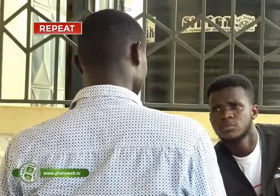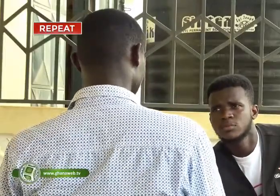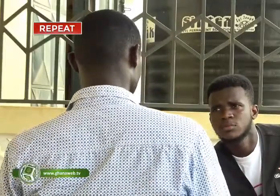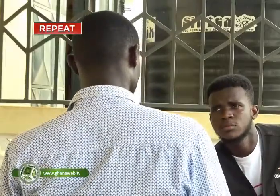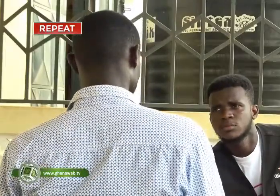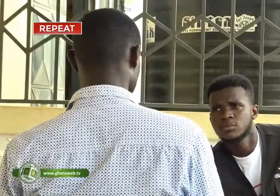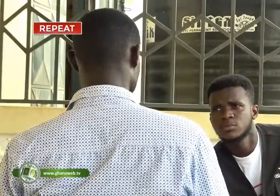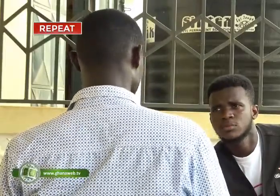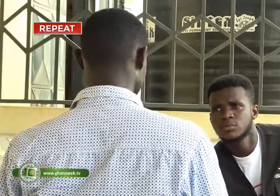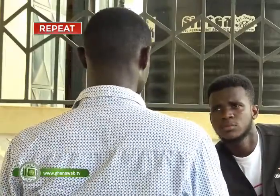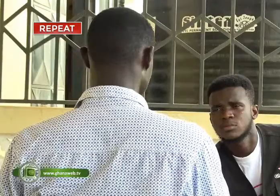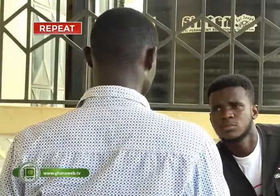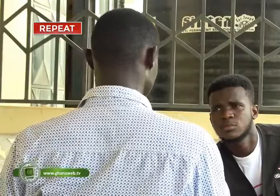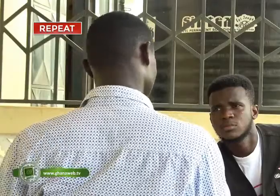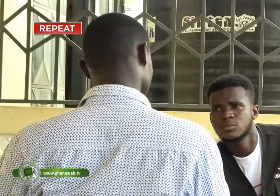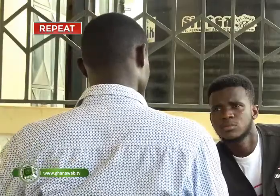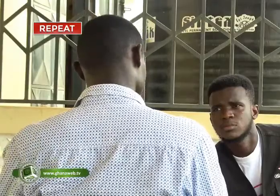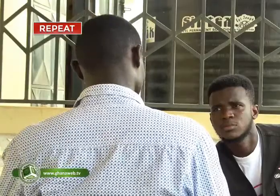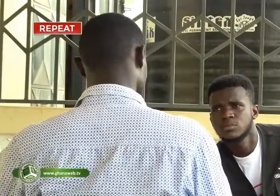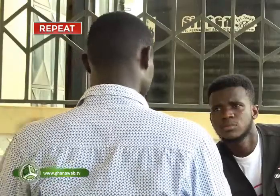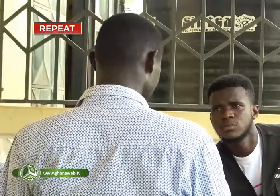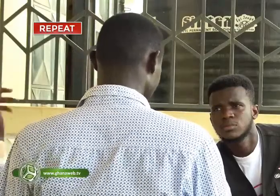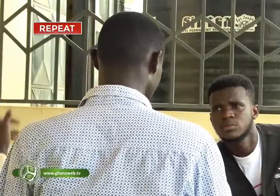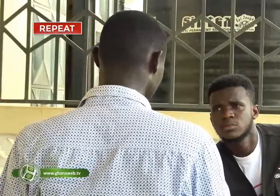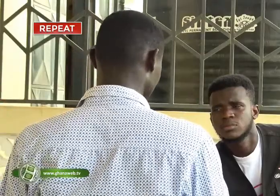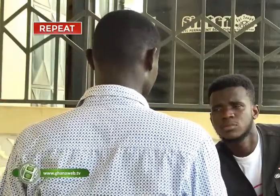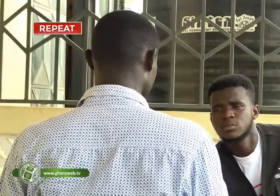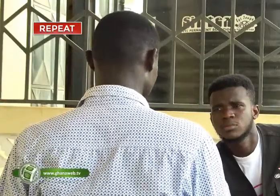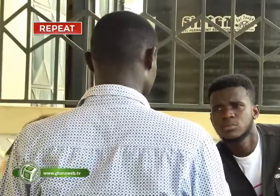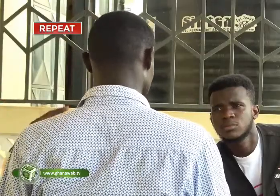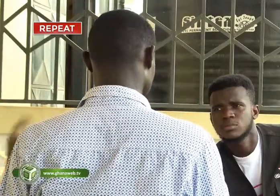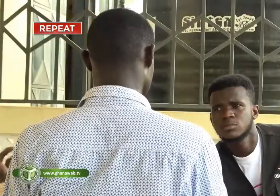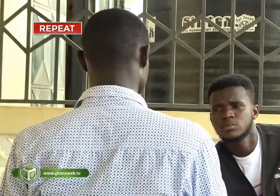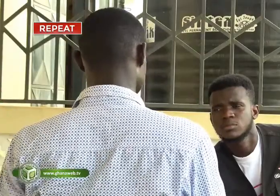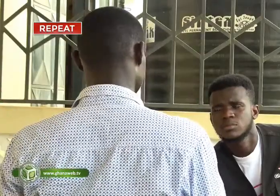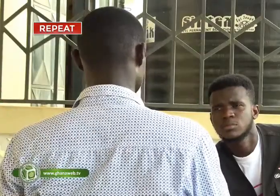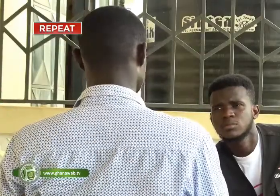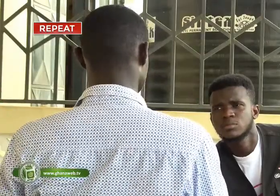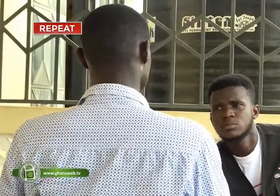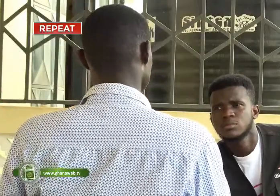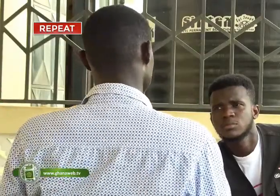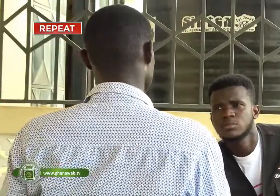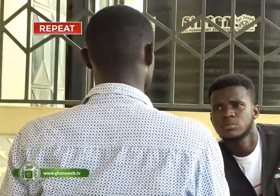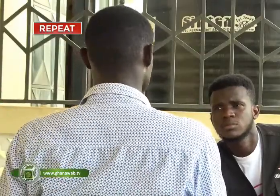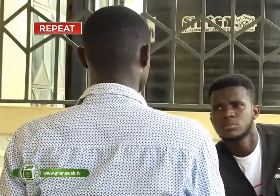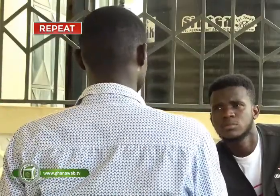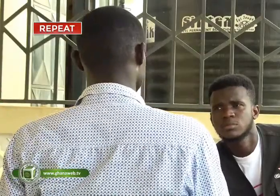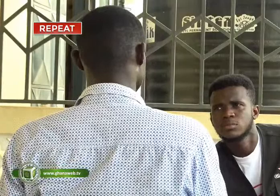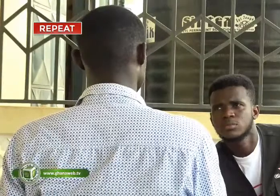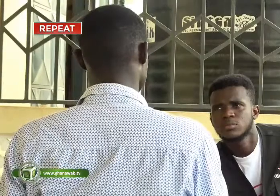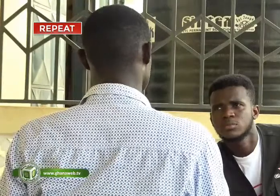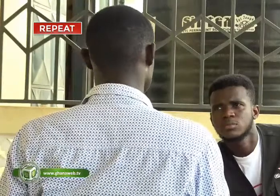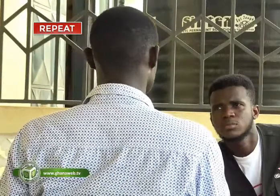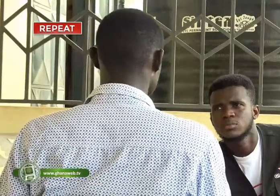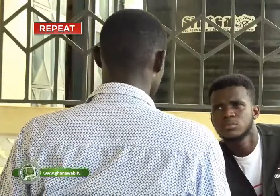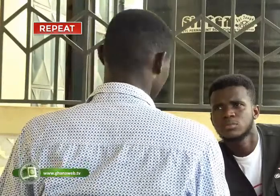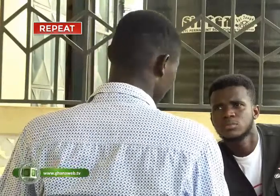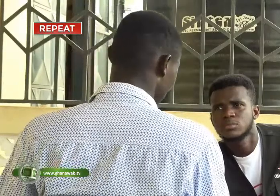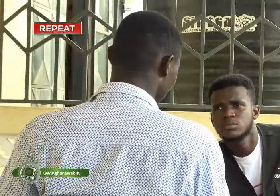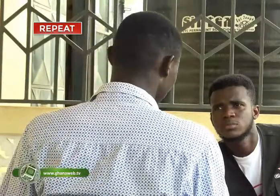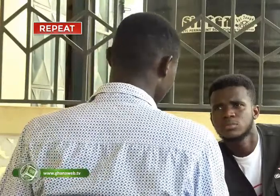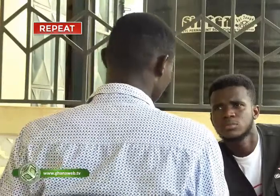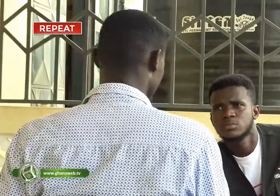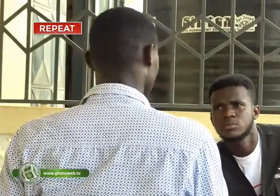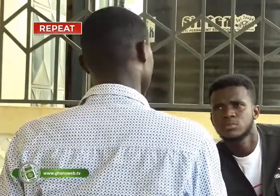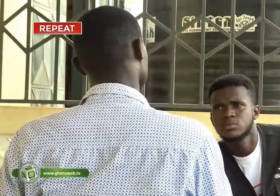we were having a normal conversation, not even concerning these 2 boys or anything. So we were talking, and then all of a sudden, Brian